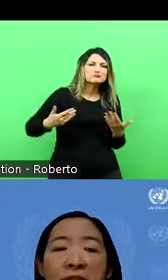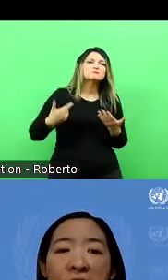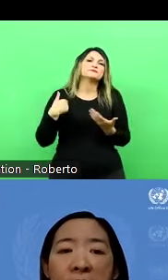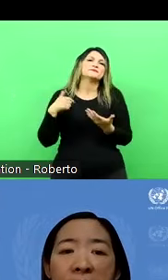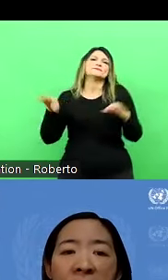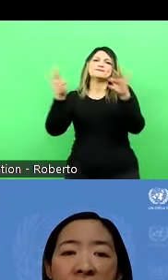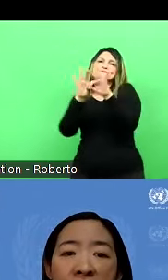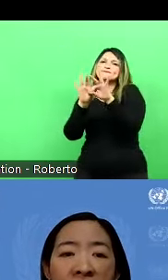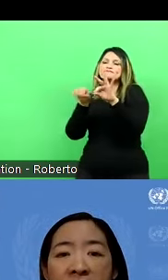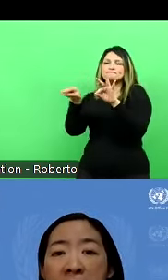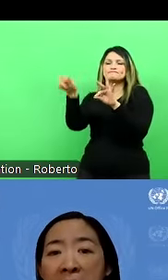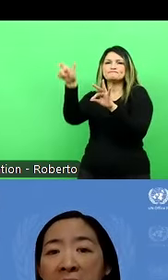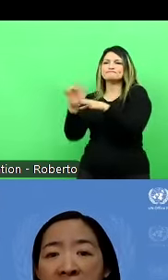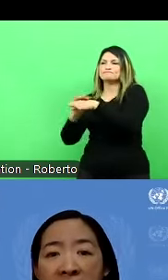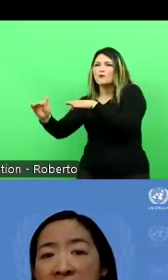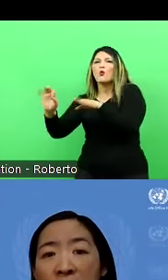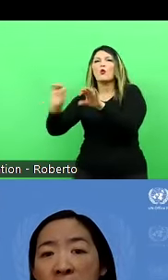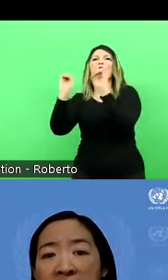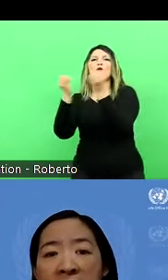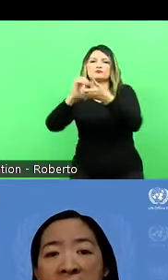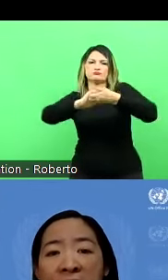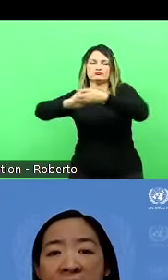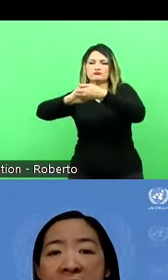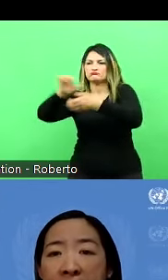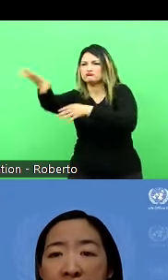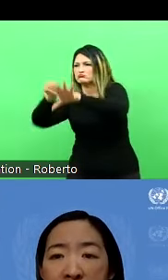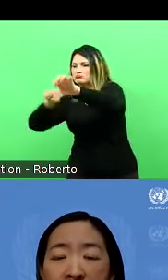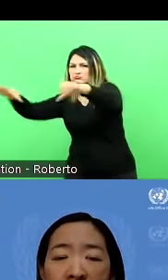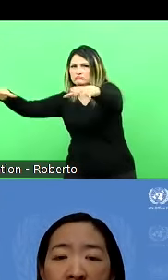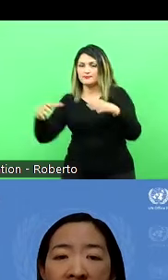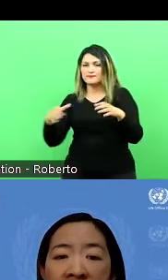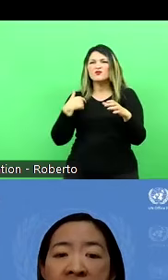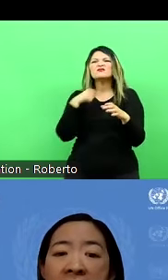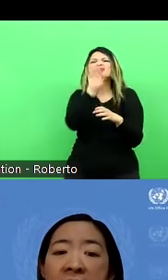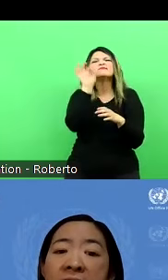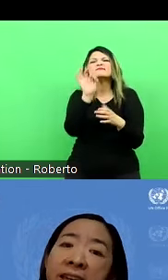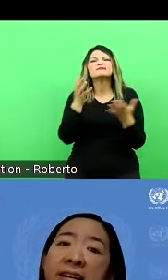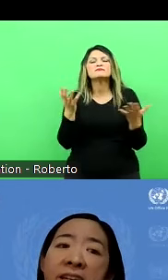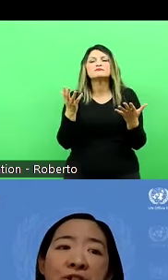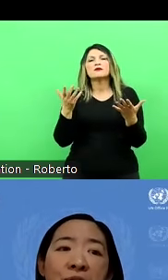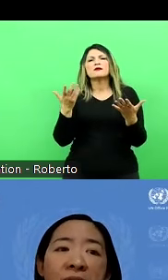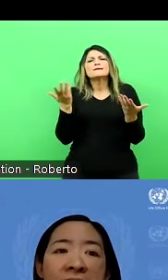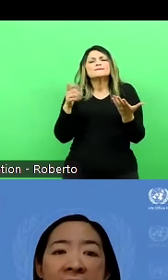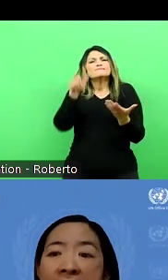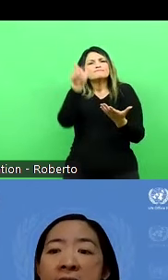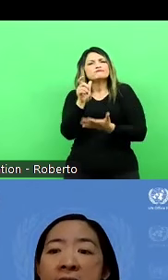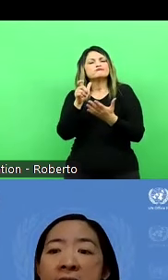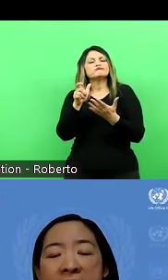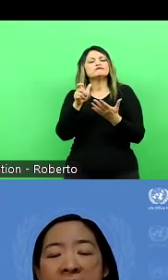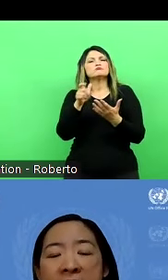be removed from the environment that they are facing. The second issue is